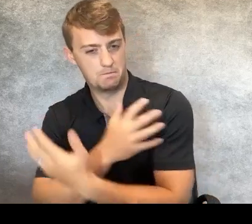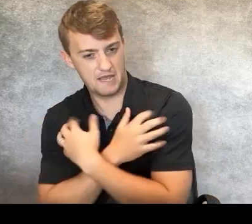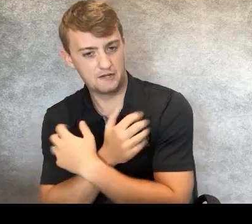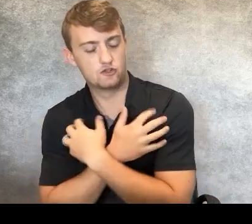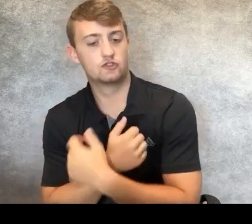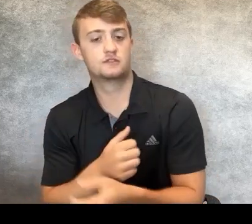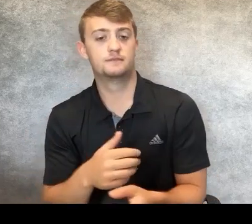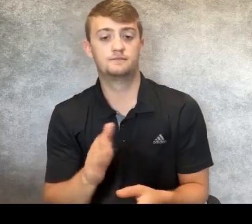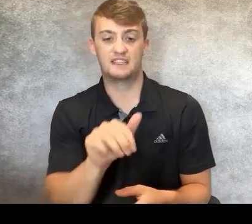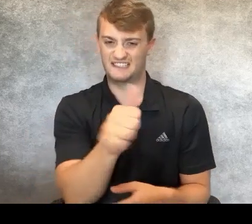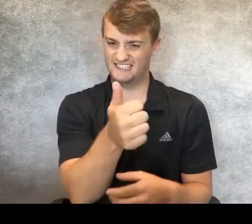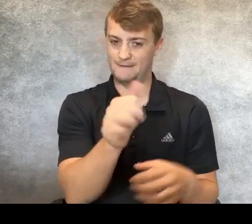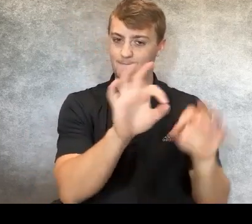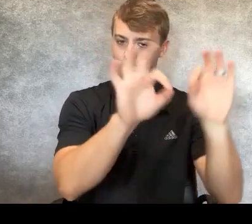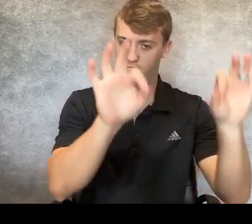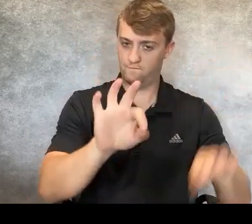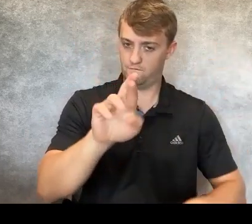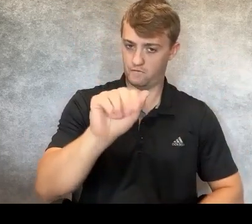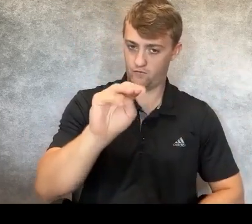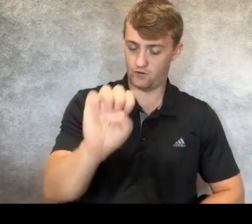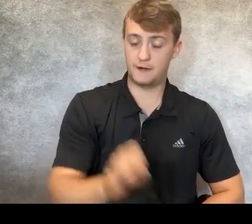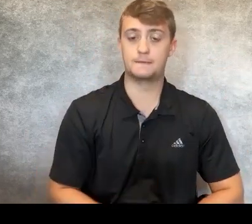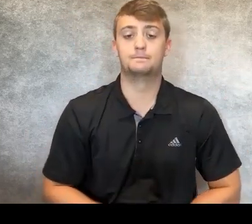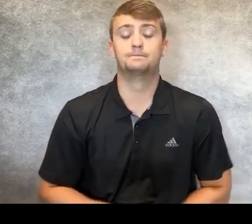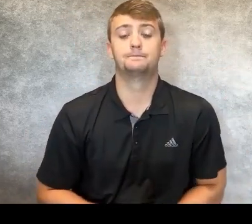counting bears, a tin frame,